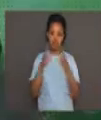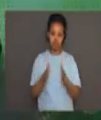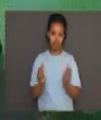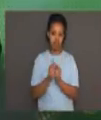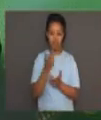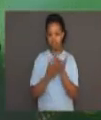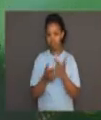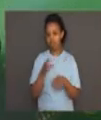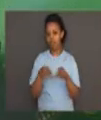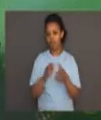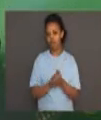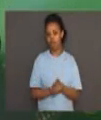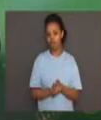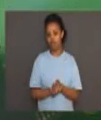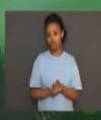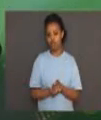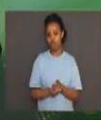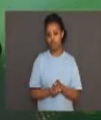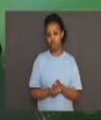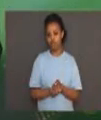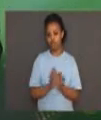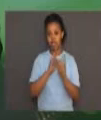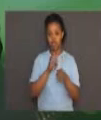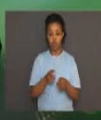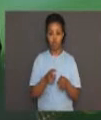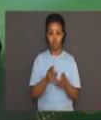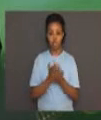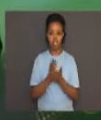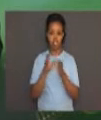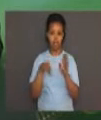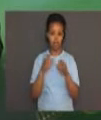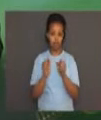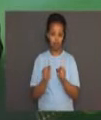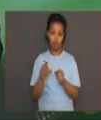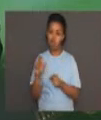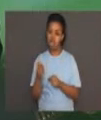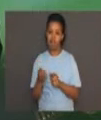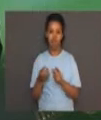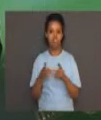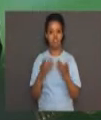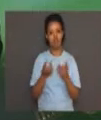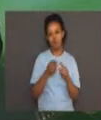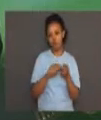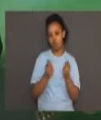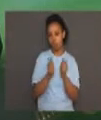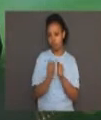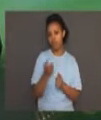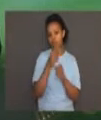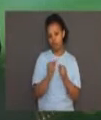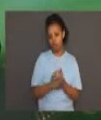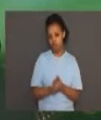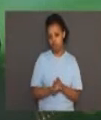teacher. You can even share your answers with some of your classmates.